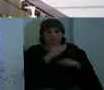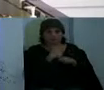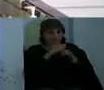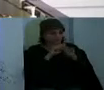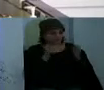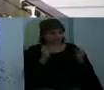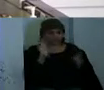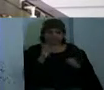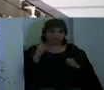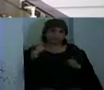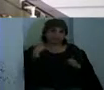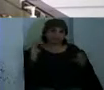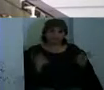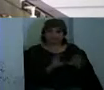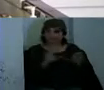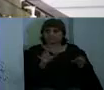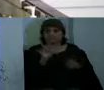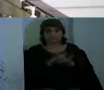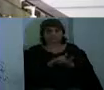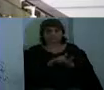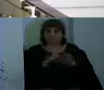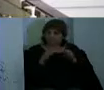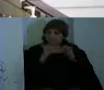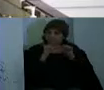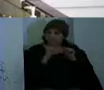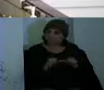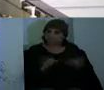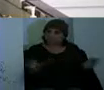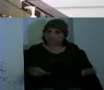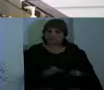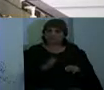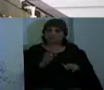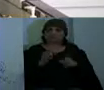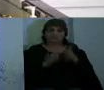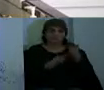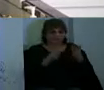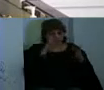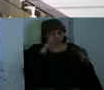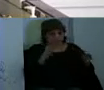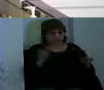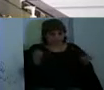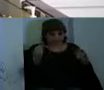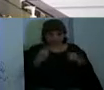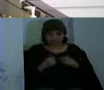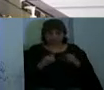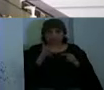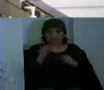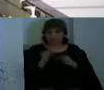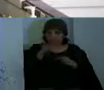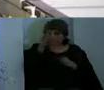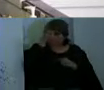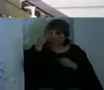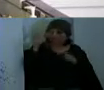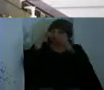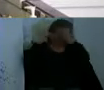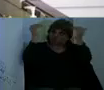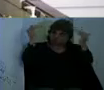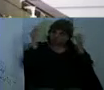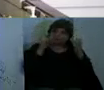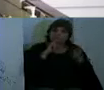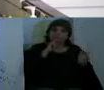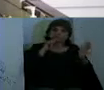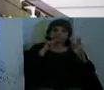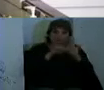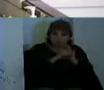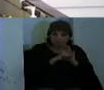He continued to do what he had come here to do. What his Father in heaven had